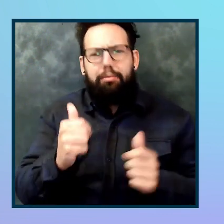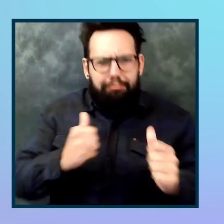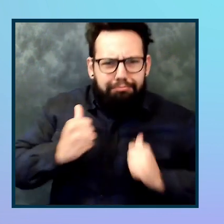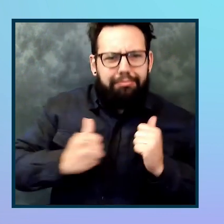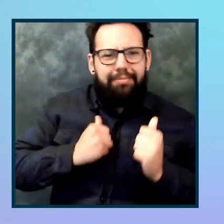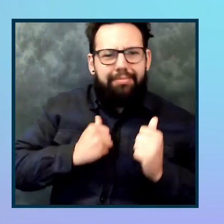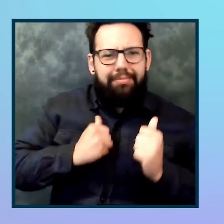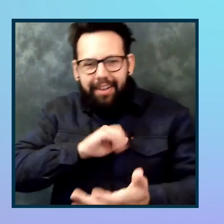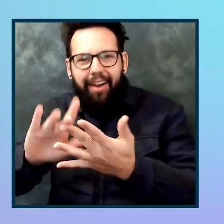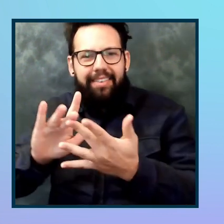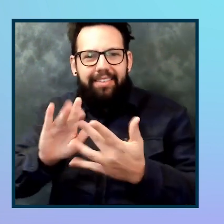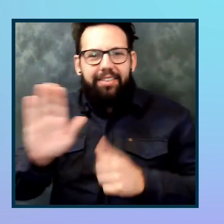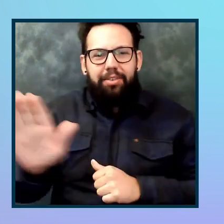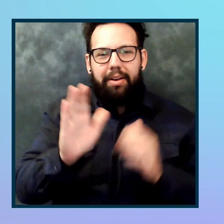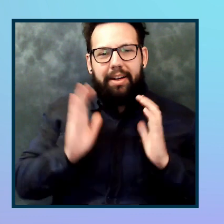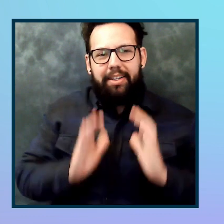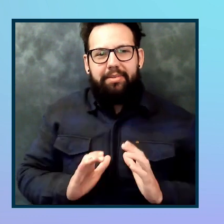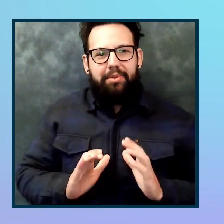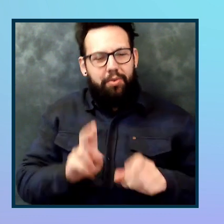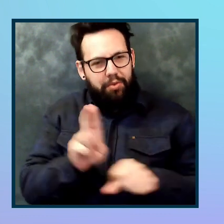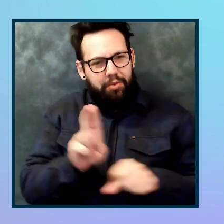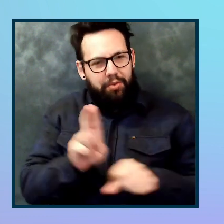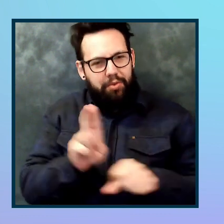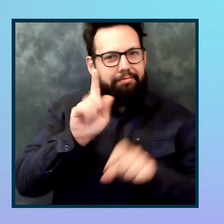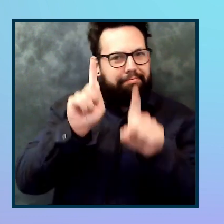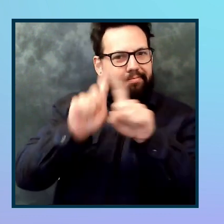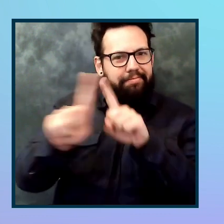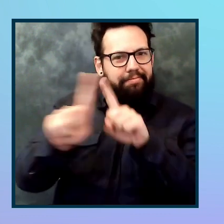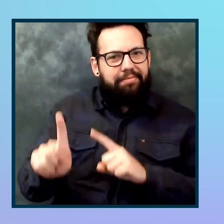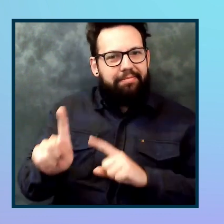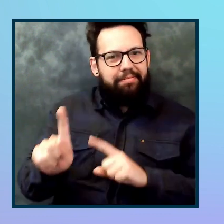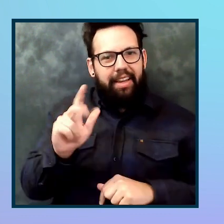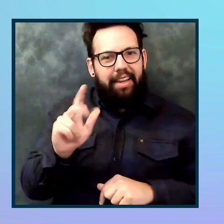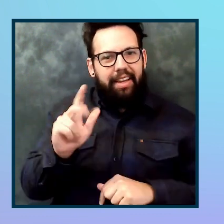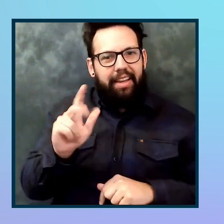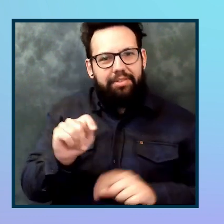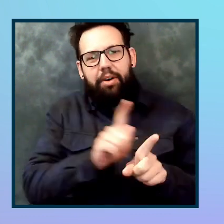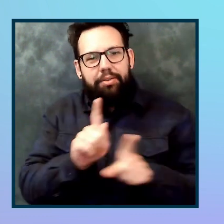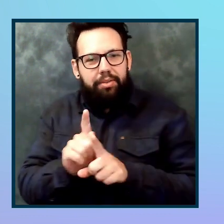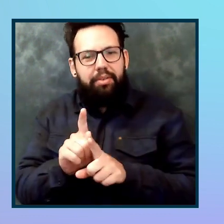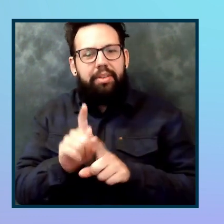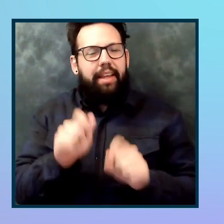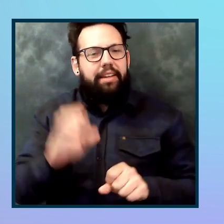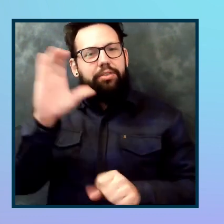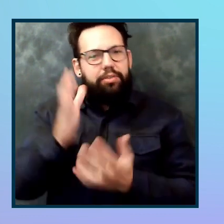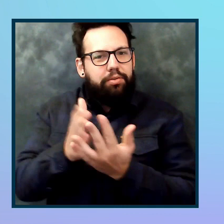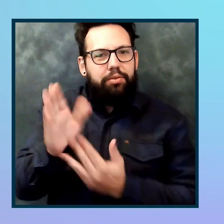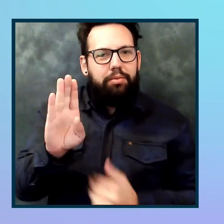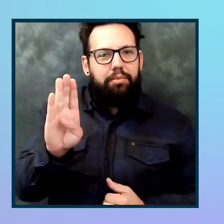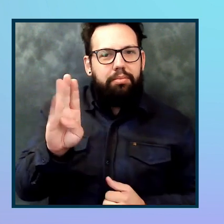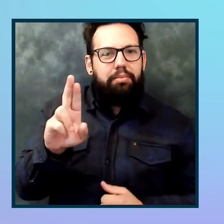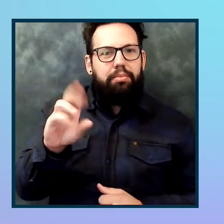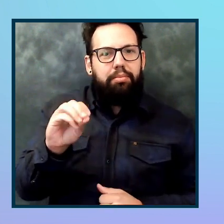be using these agents. And you can use browser sniffing to do that, to check as well. But I don't suggest that. I